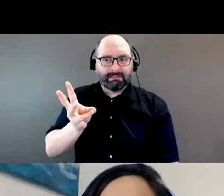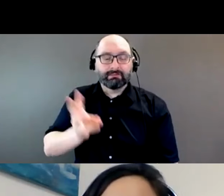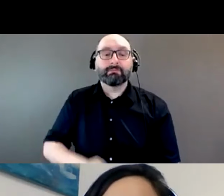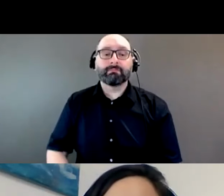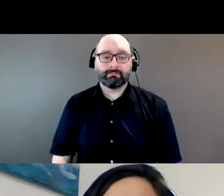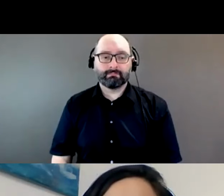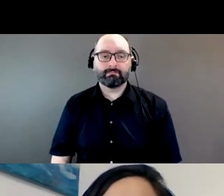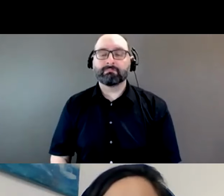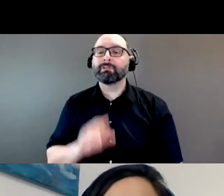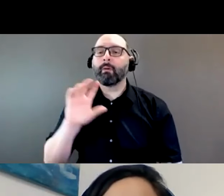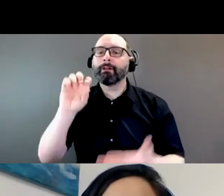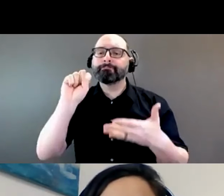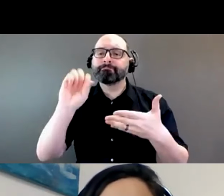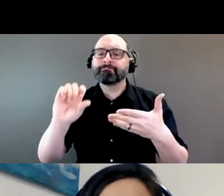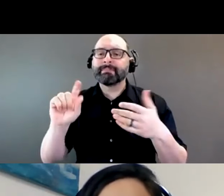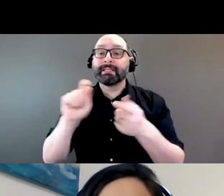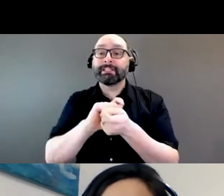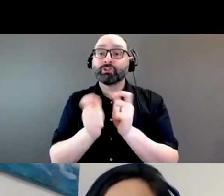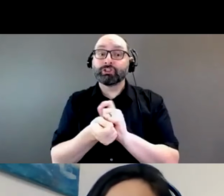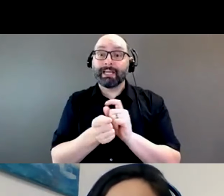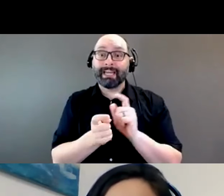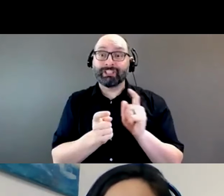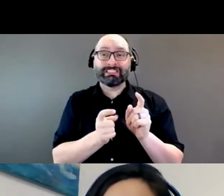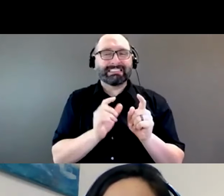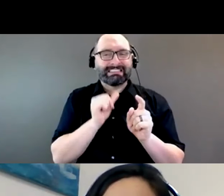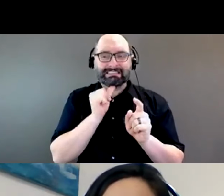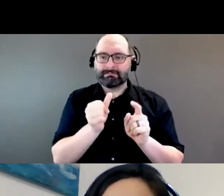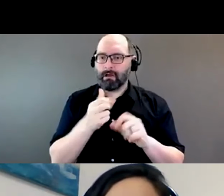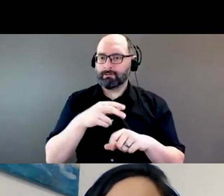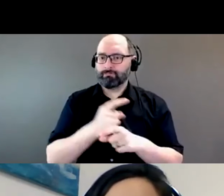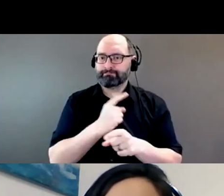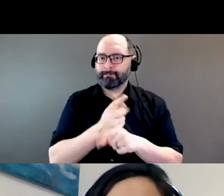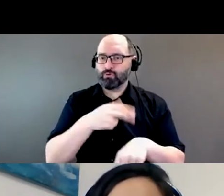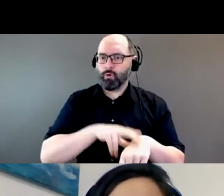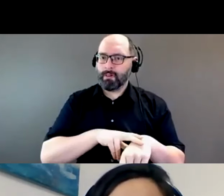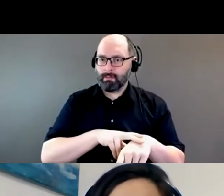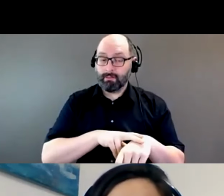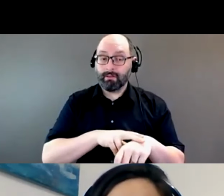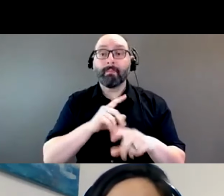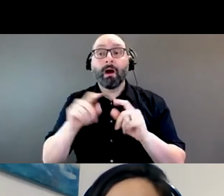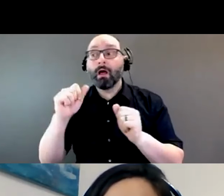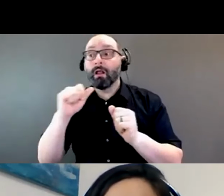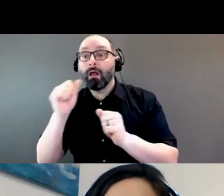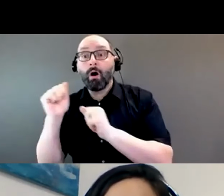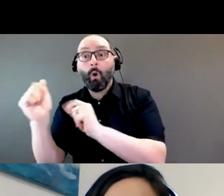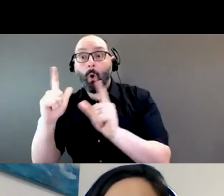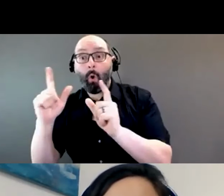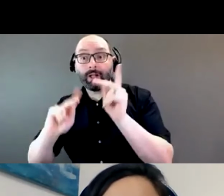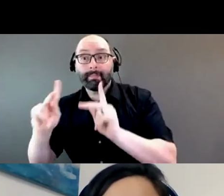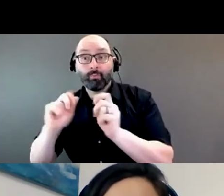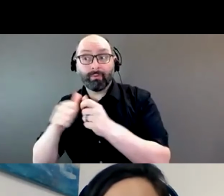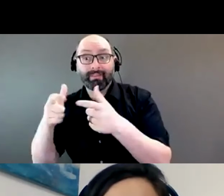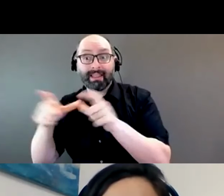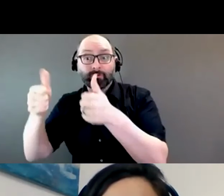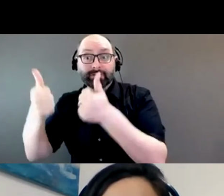I'm going to list changes in language that are not normal in healthy aging, but not all people with language decline will experience all